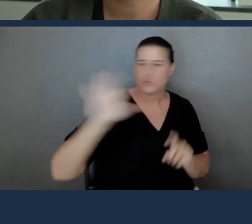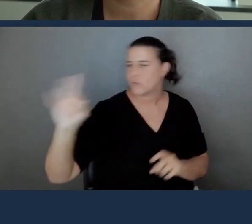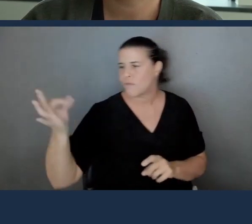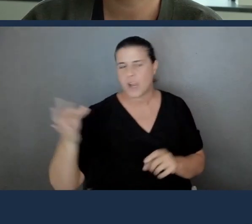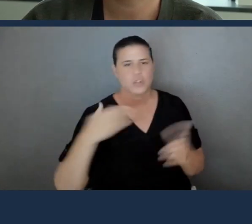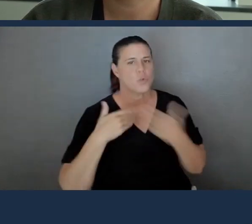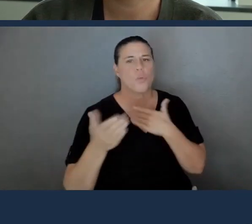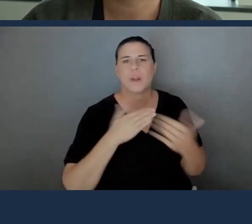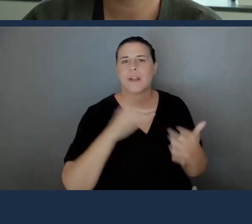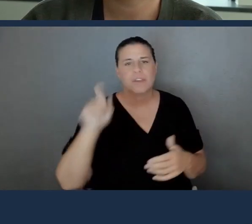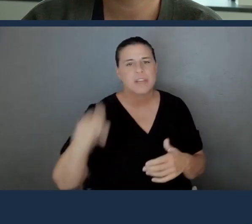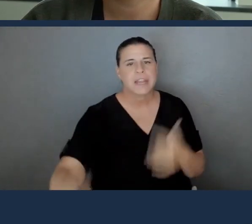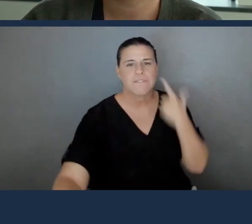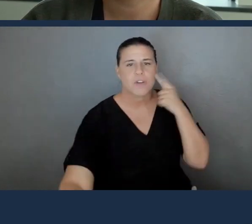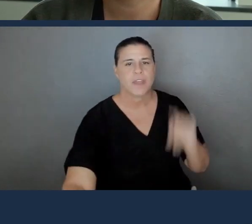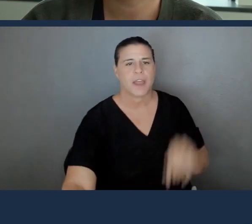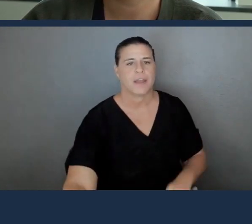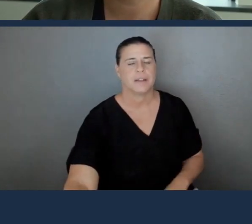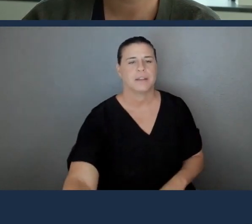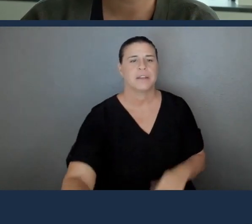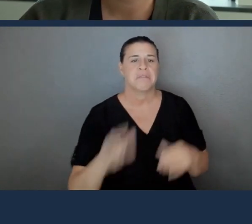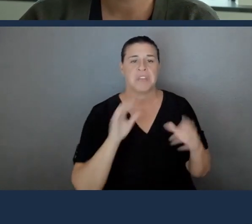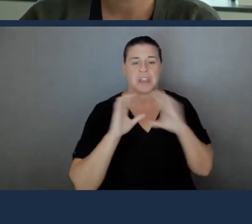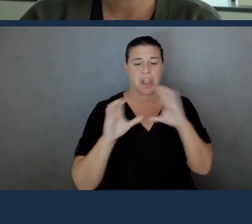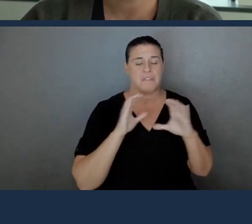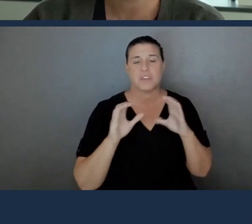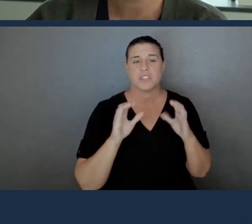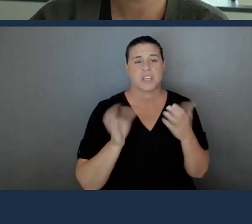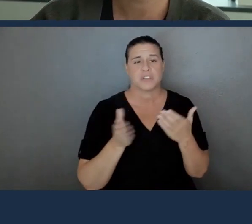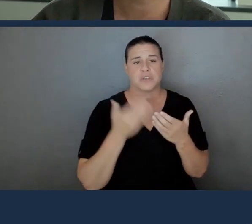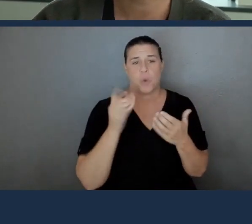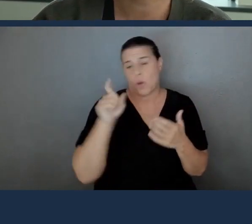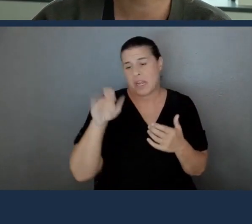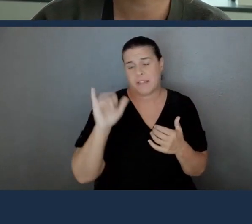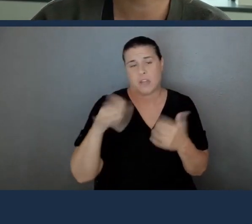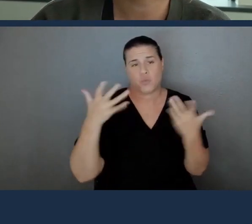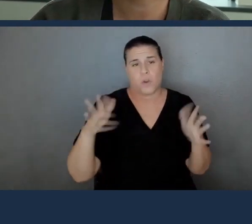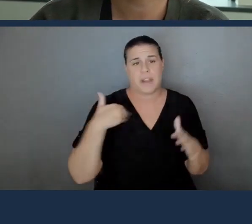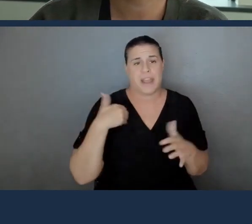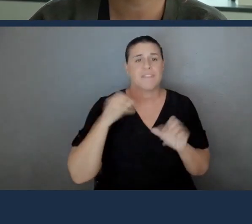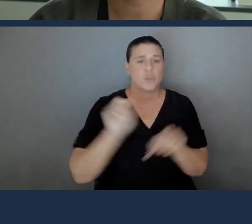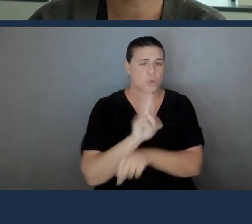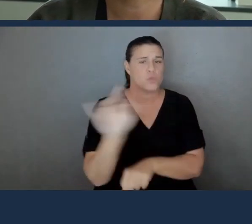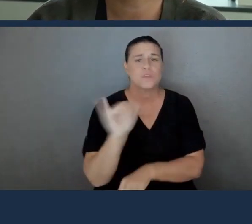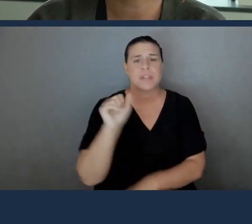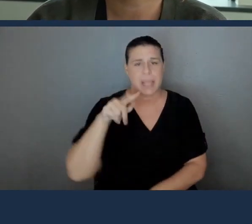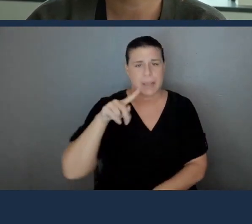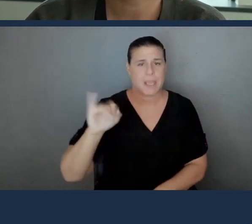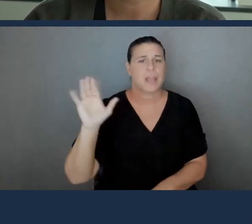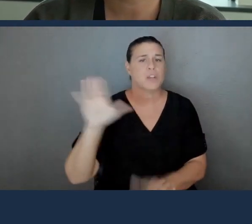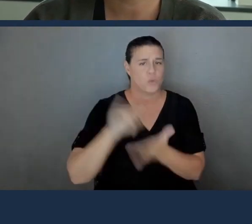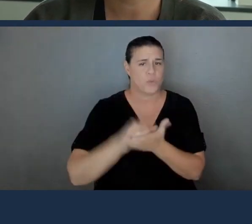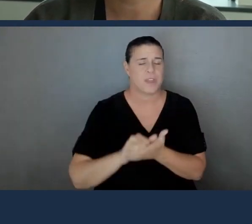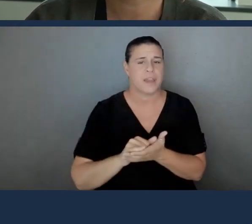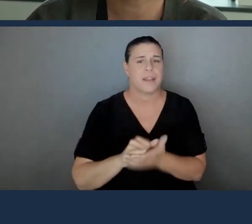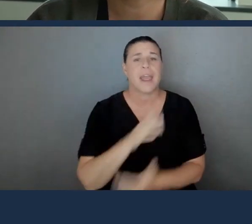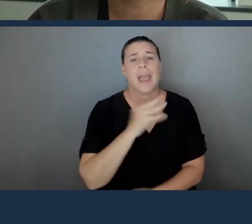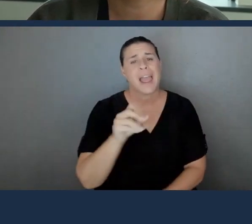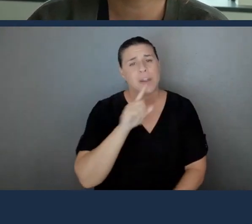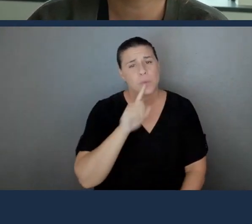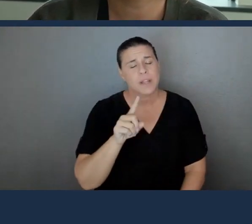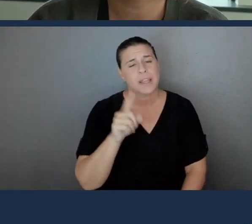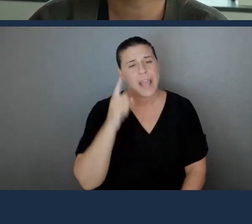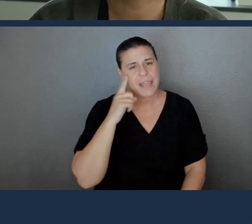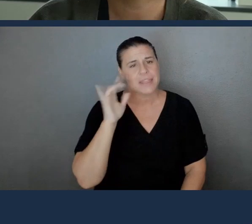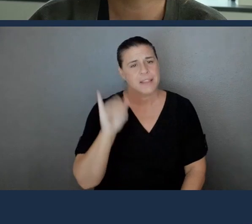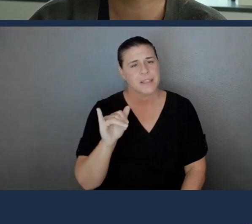different like translations needs that you have. You can use this API to do that. And essentially, I think that's where